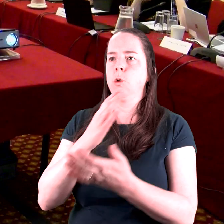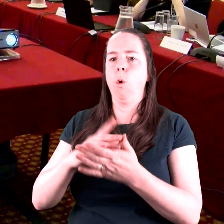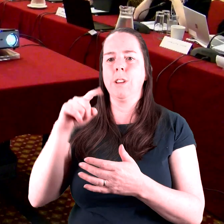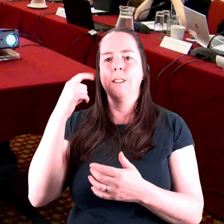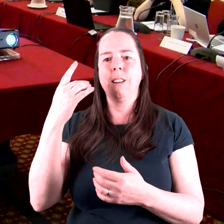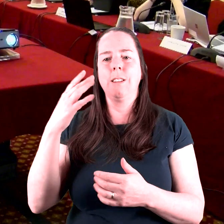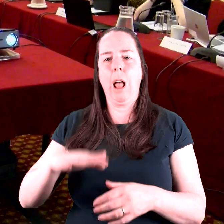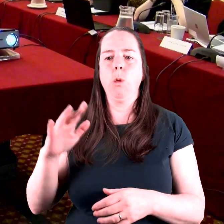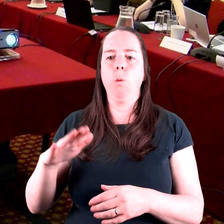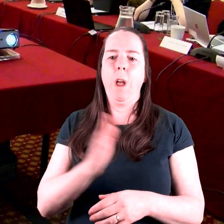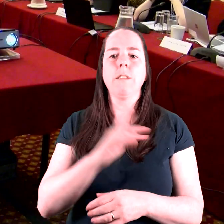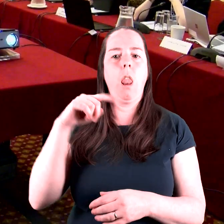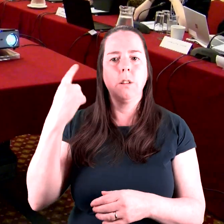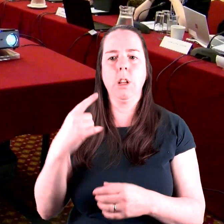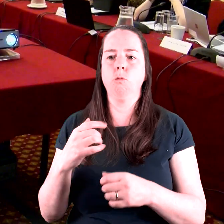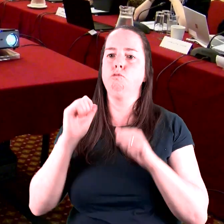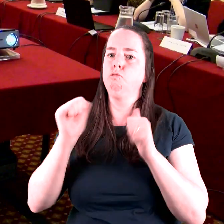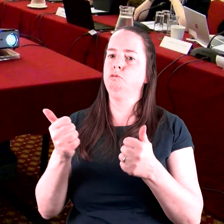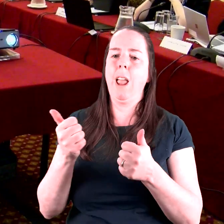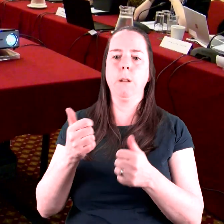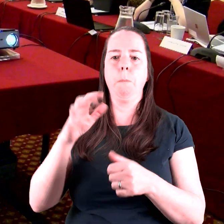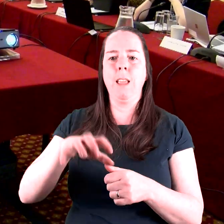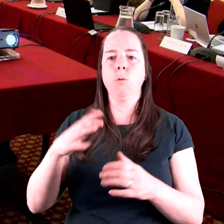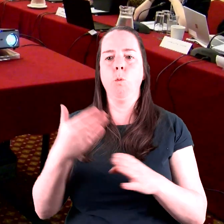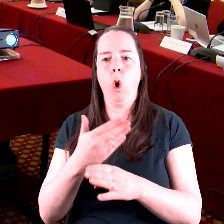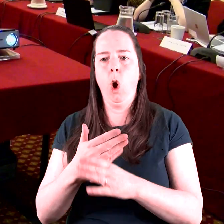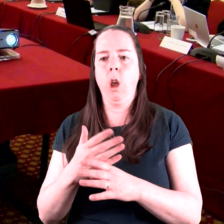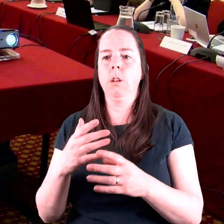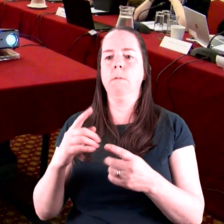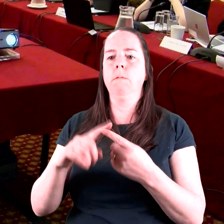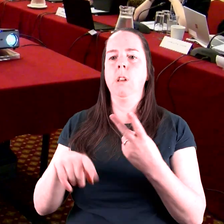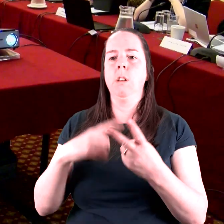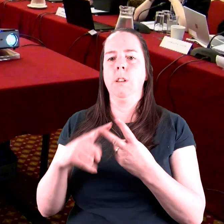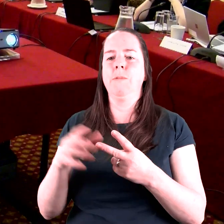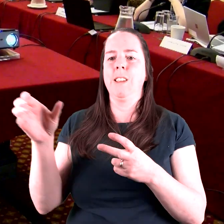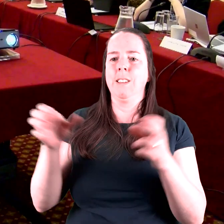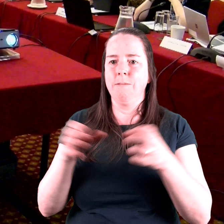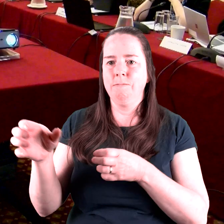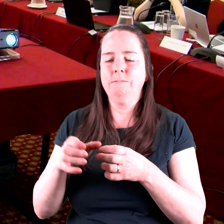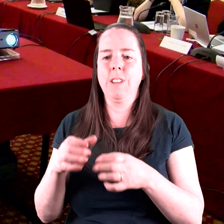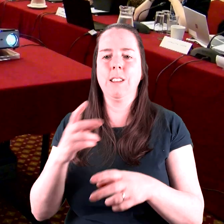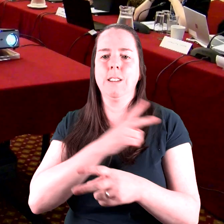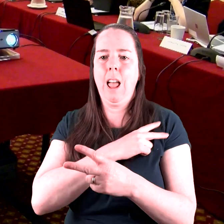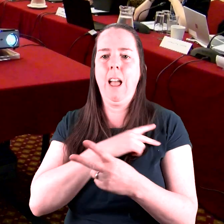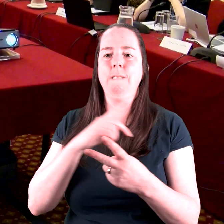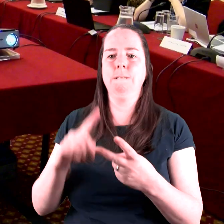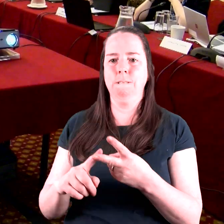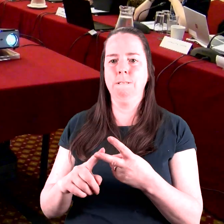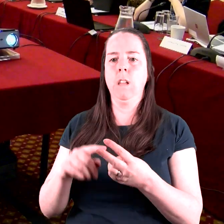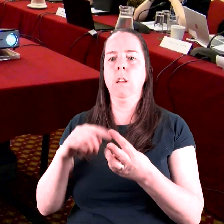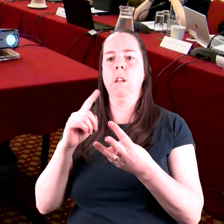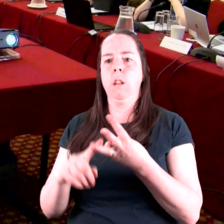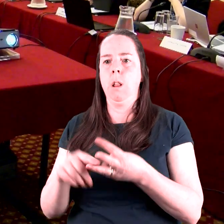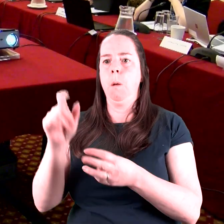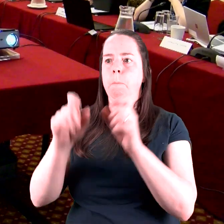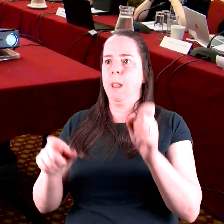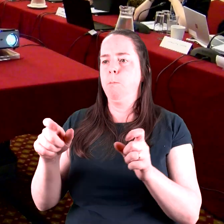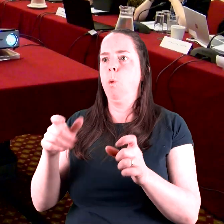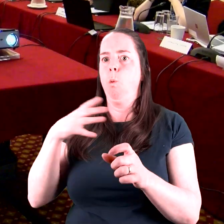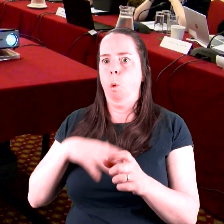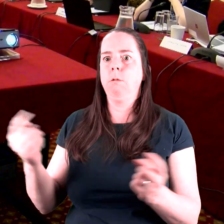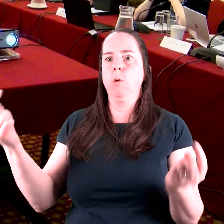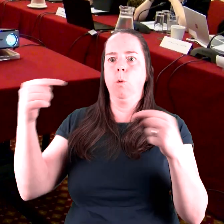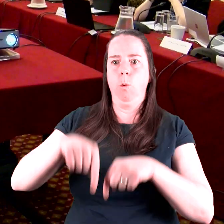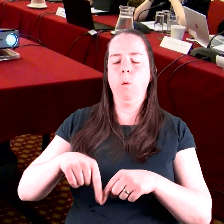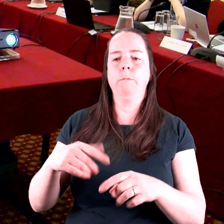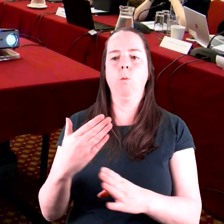work, so that we not only retain the staff that we have, the very experienced staff that we have, but also that we become a magnet for people that want to come to a